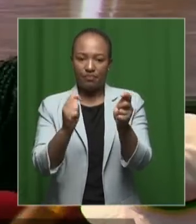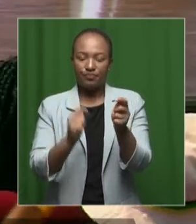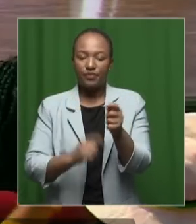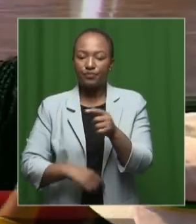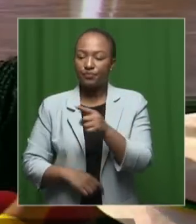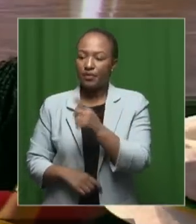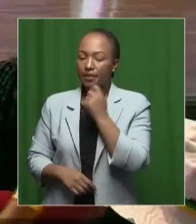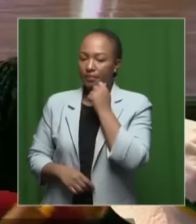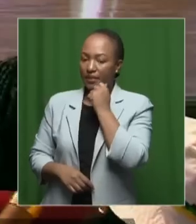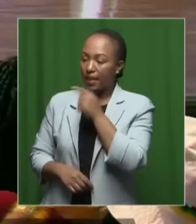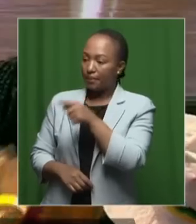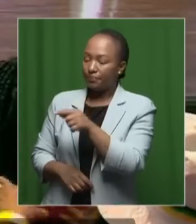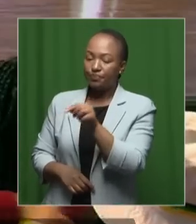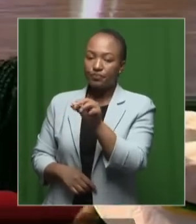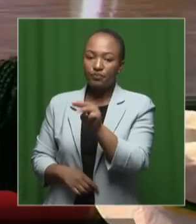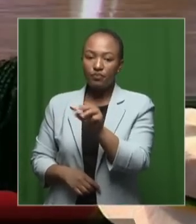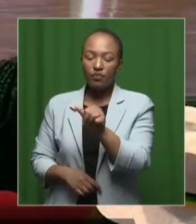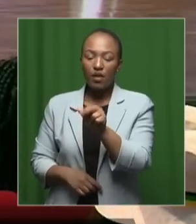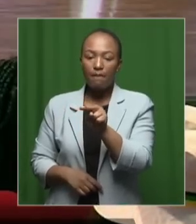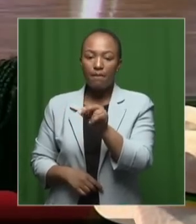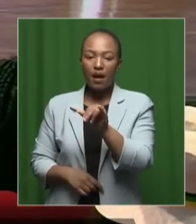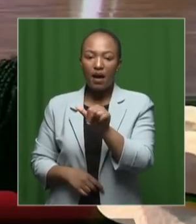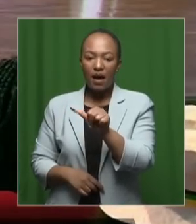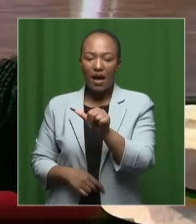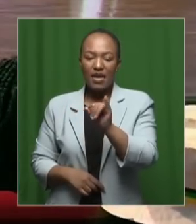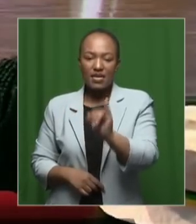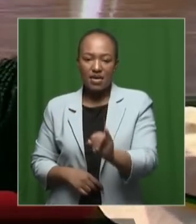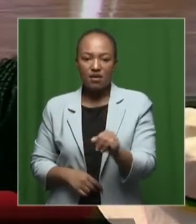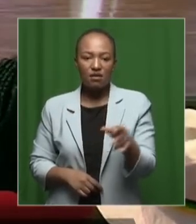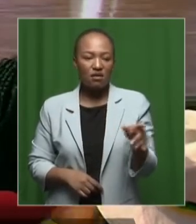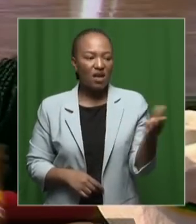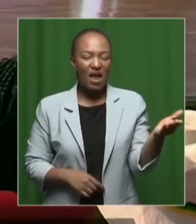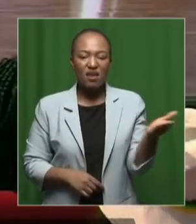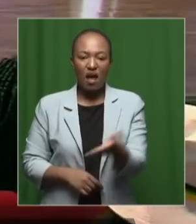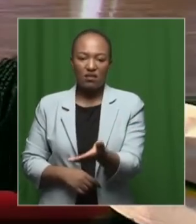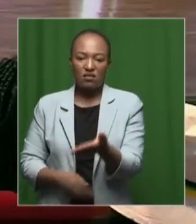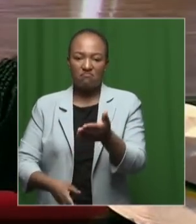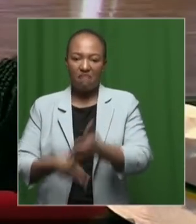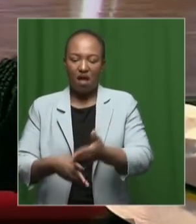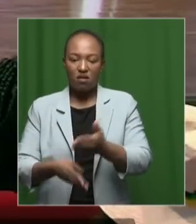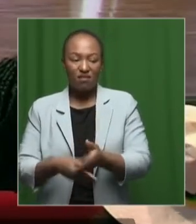Thank you. Very briefly, Nasispani is just a scam.